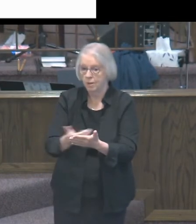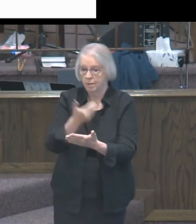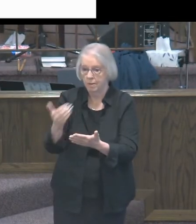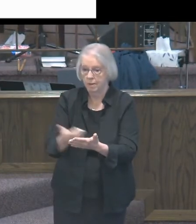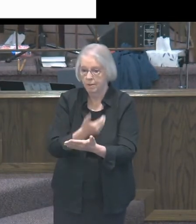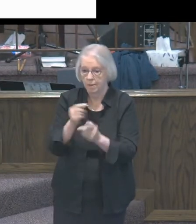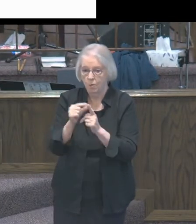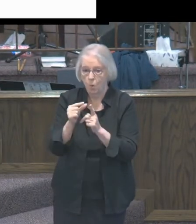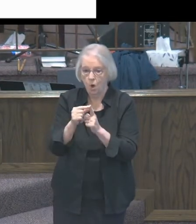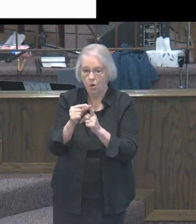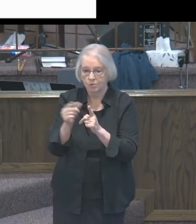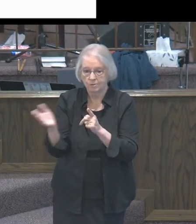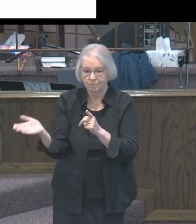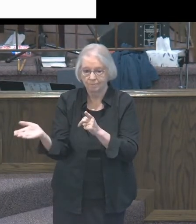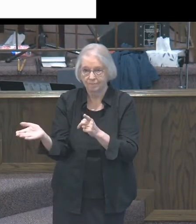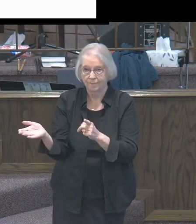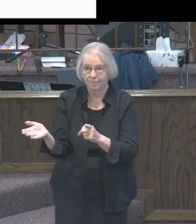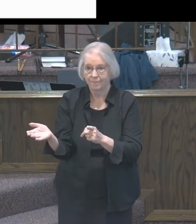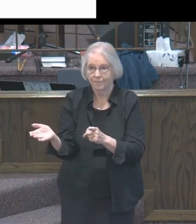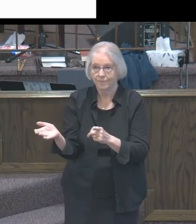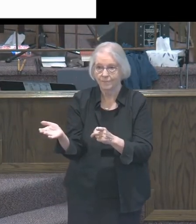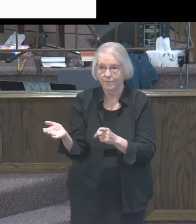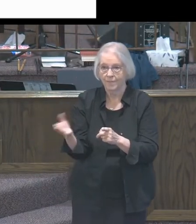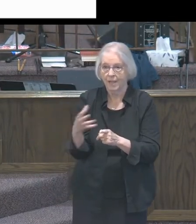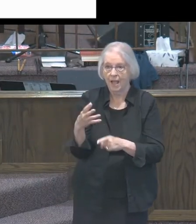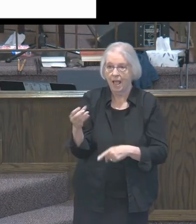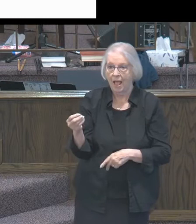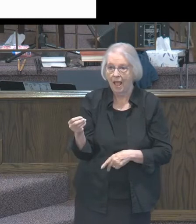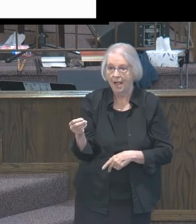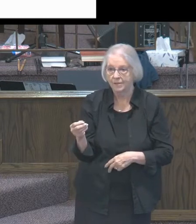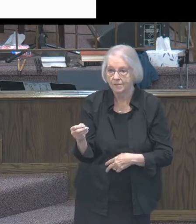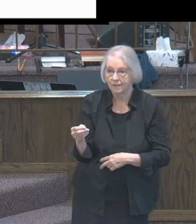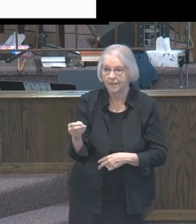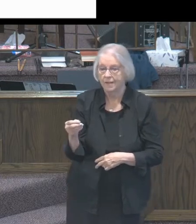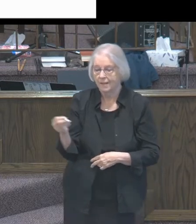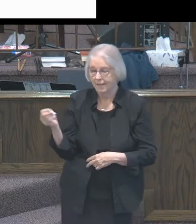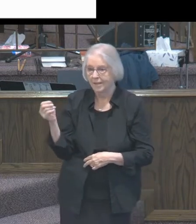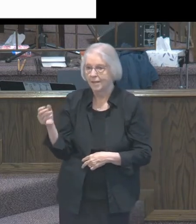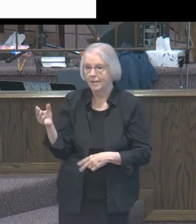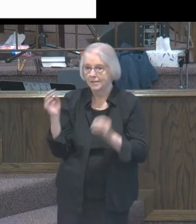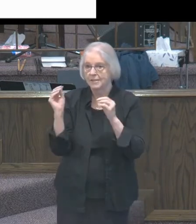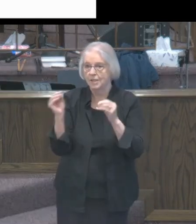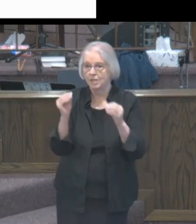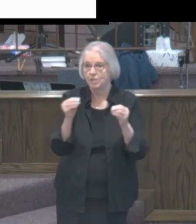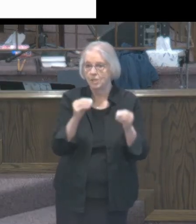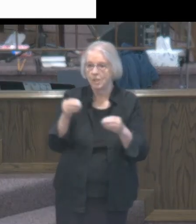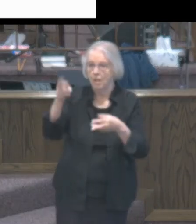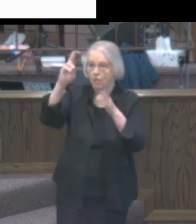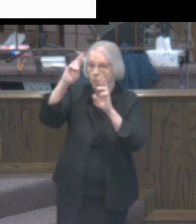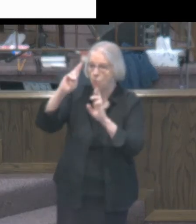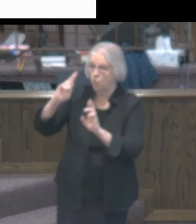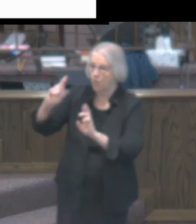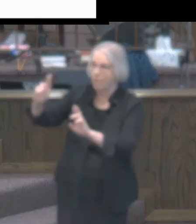with the essence of the law. What did we say the essence of the law was last week? The essence of the law